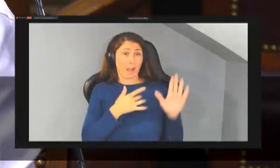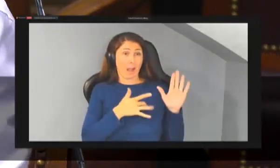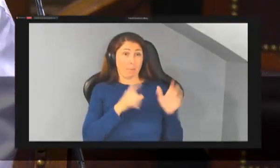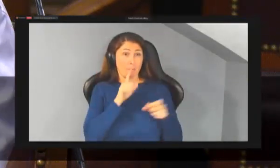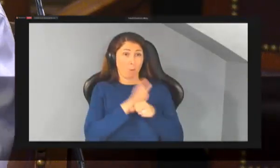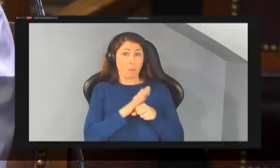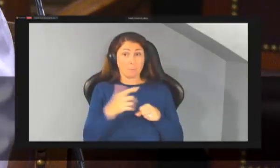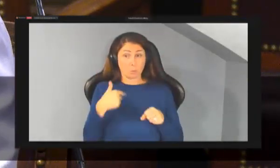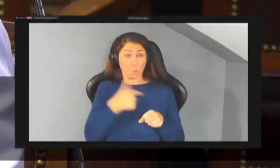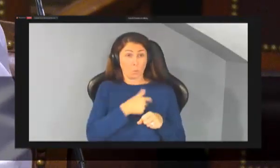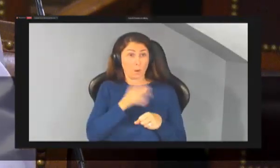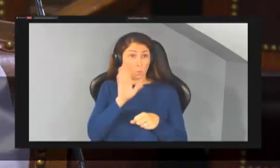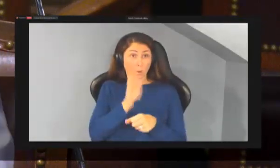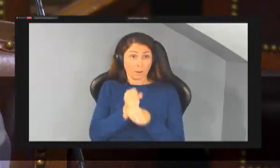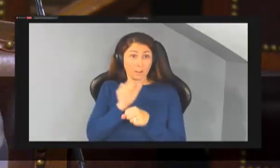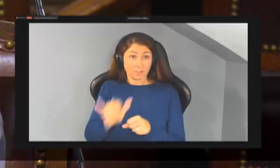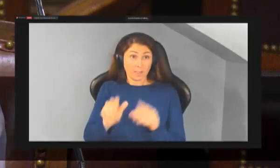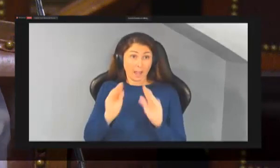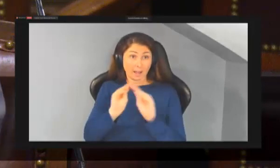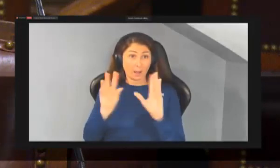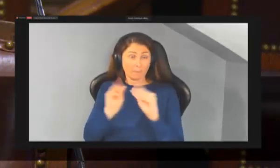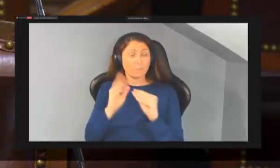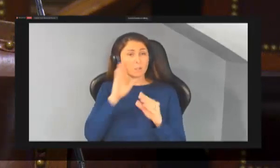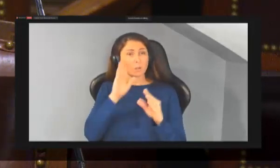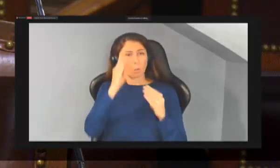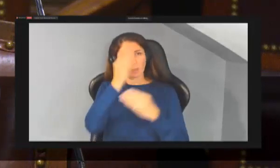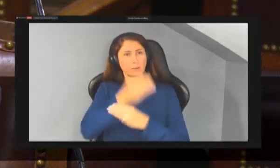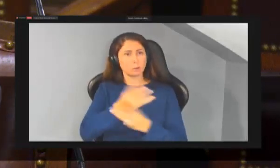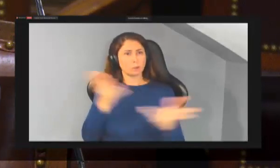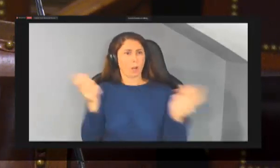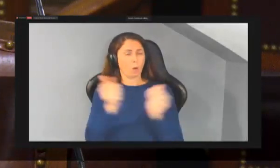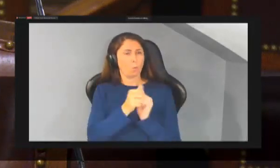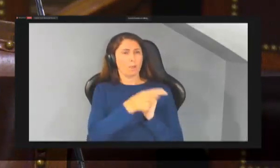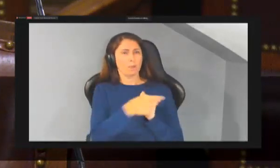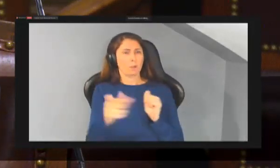that clarification and share with you